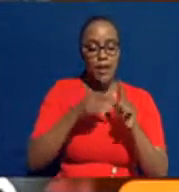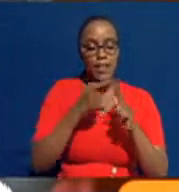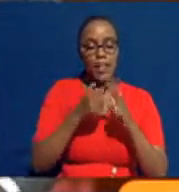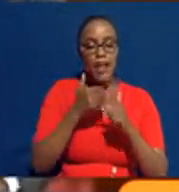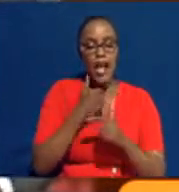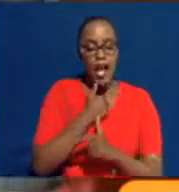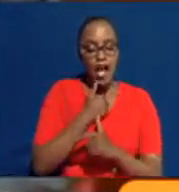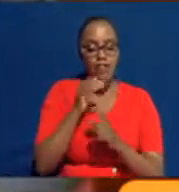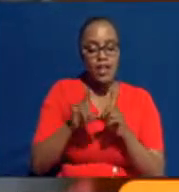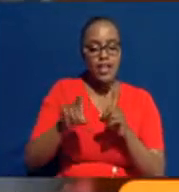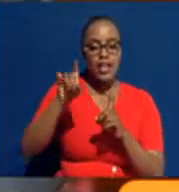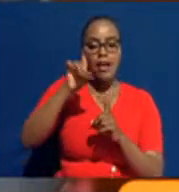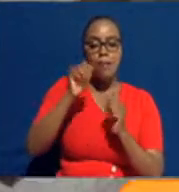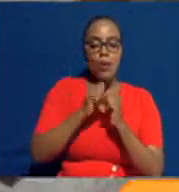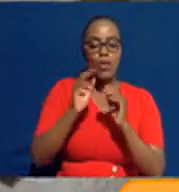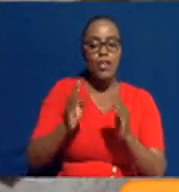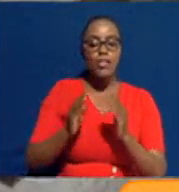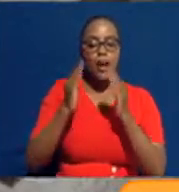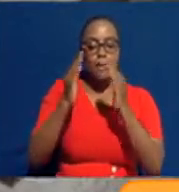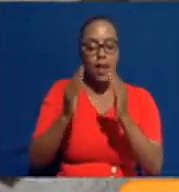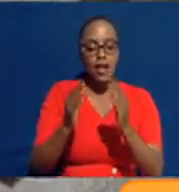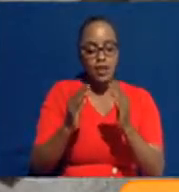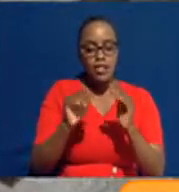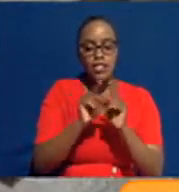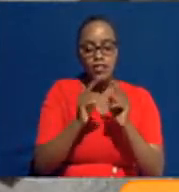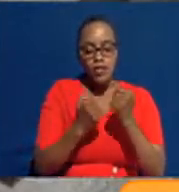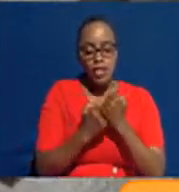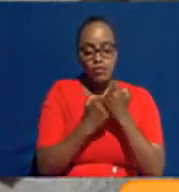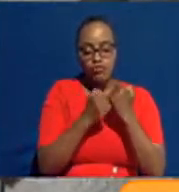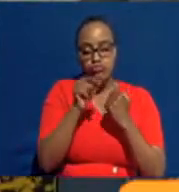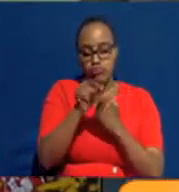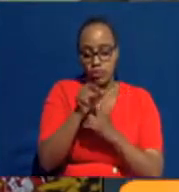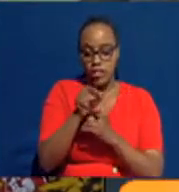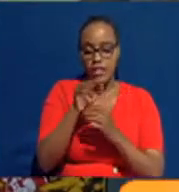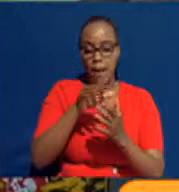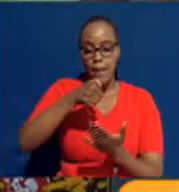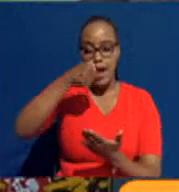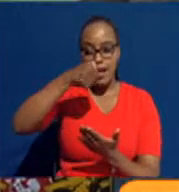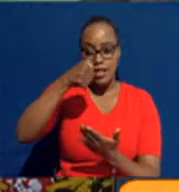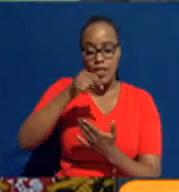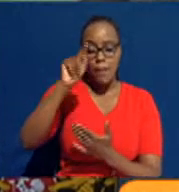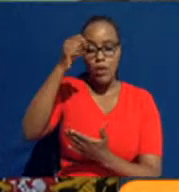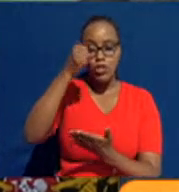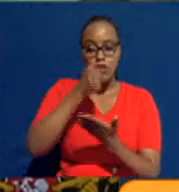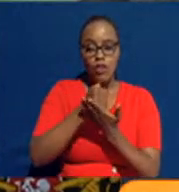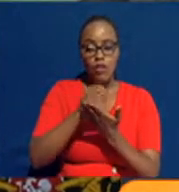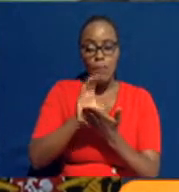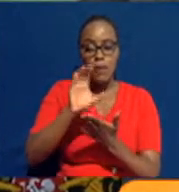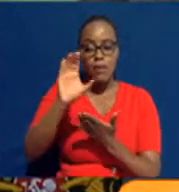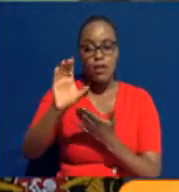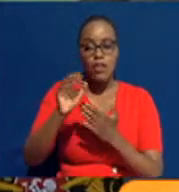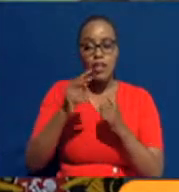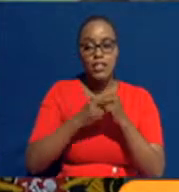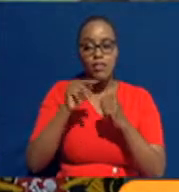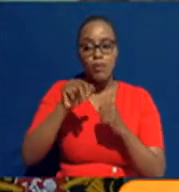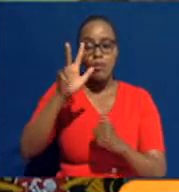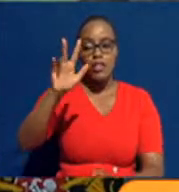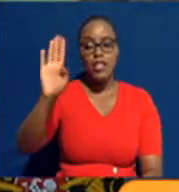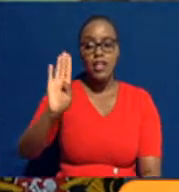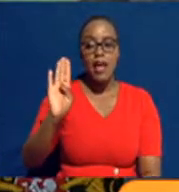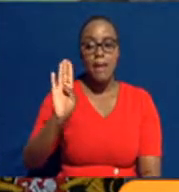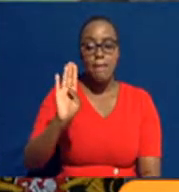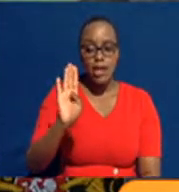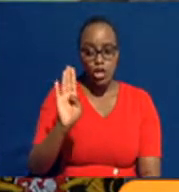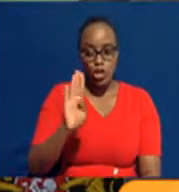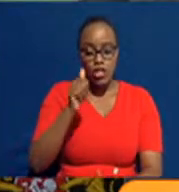an increment in supply. In the supplementary budget, the Office of the President has been allocated 7.3 billion